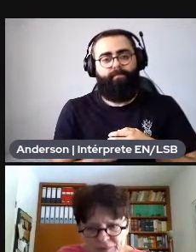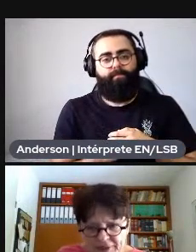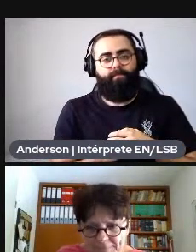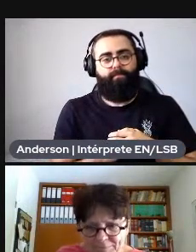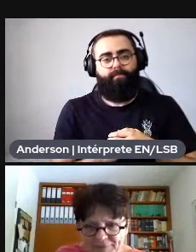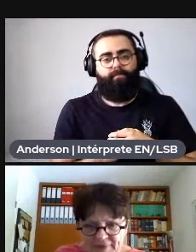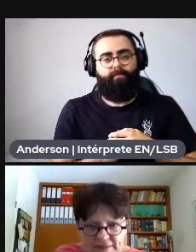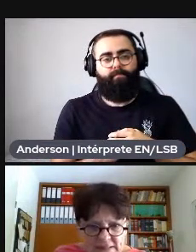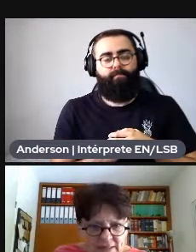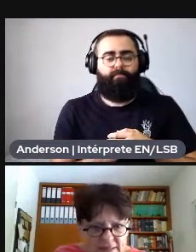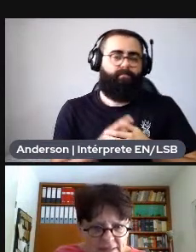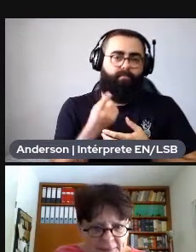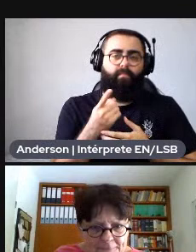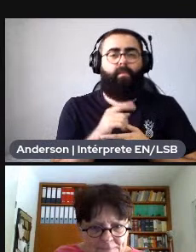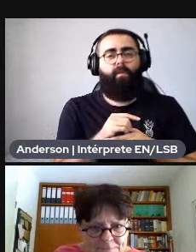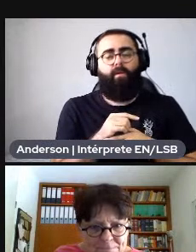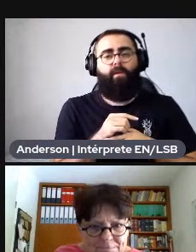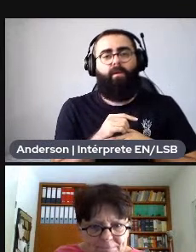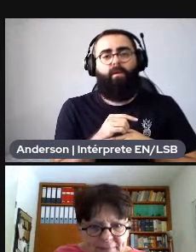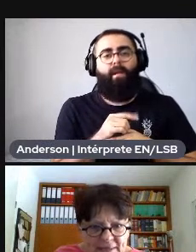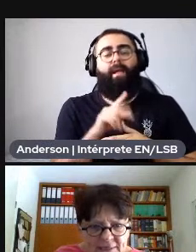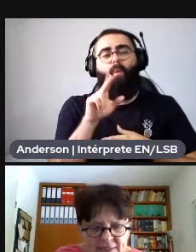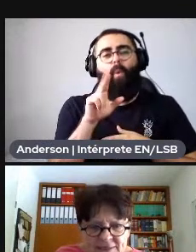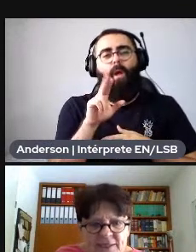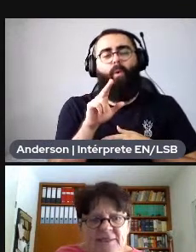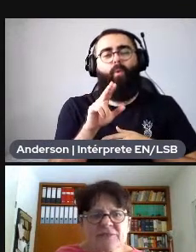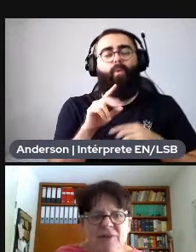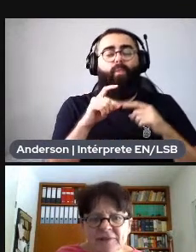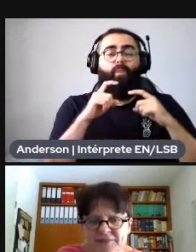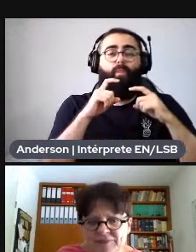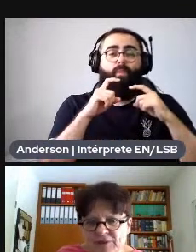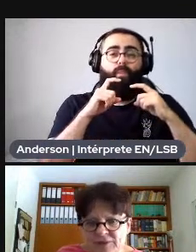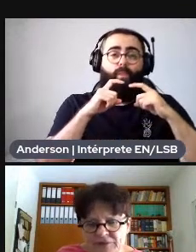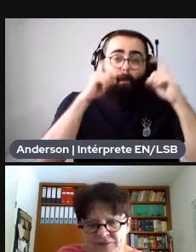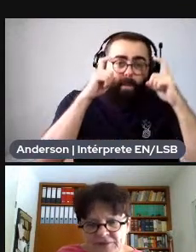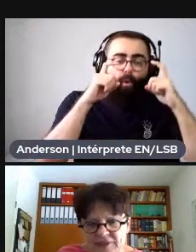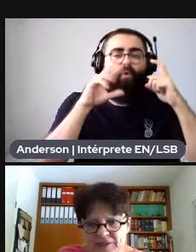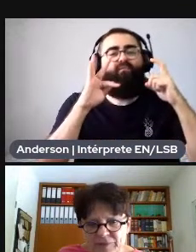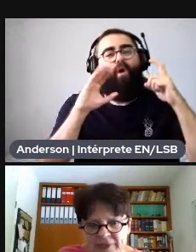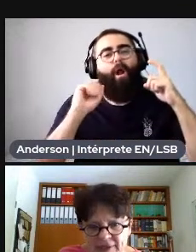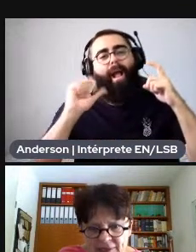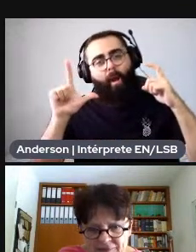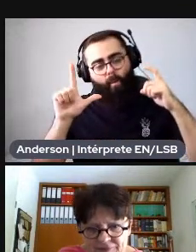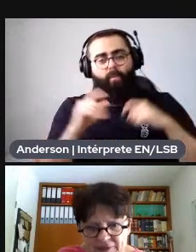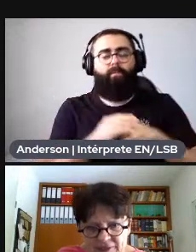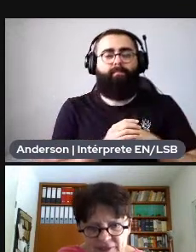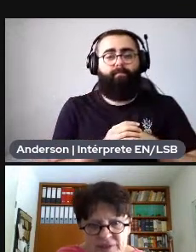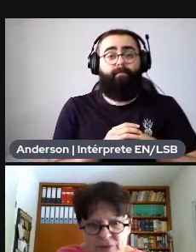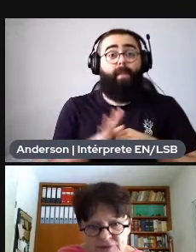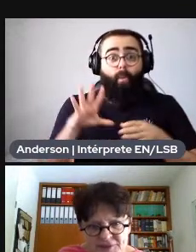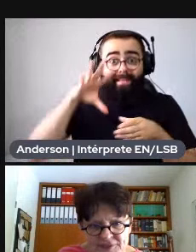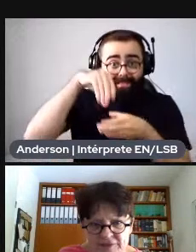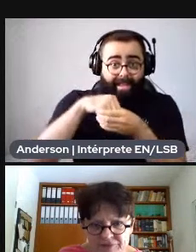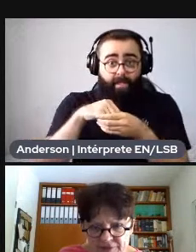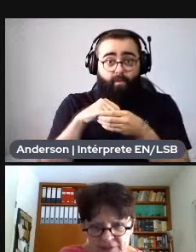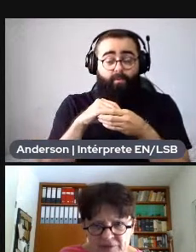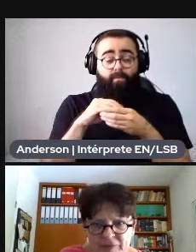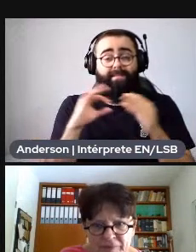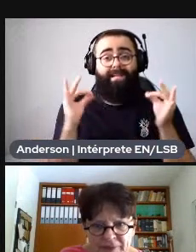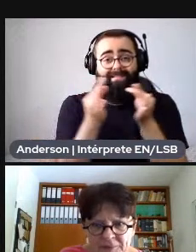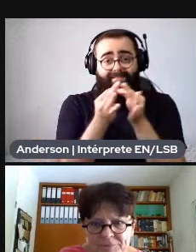Focal topic. And then at the relative clause, we have the